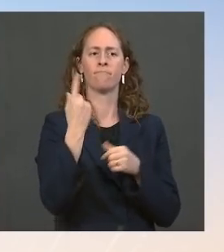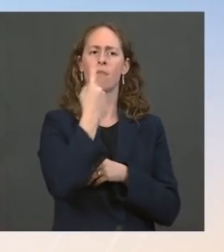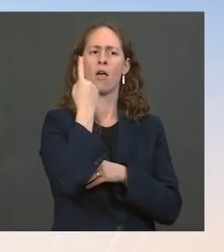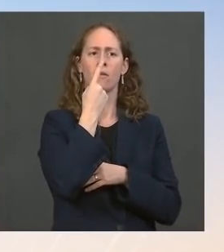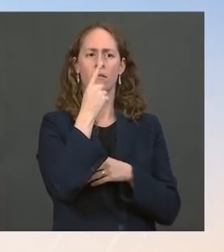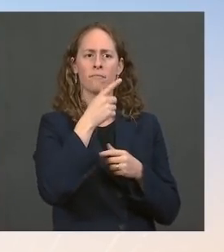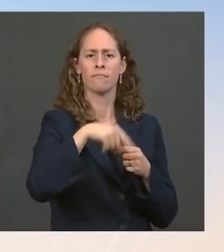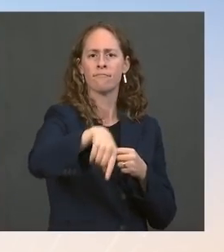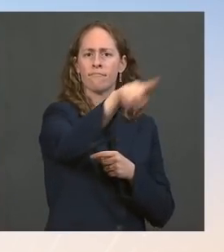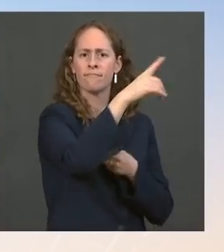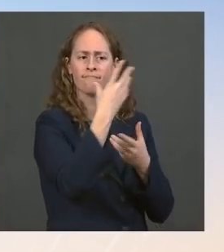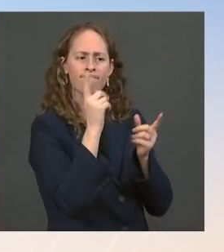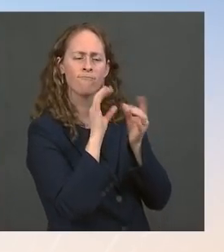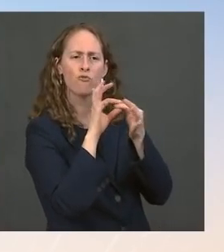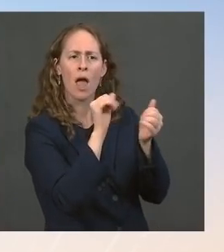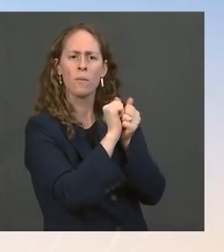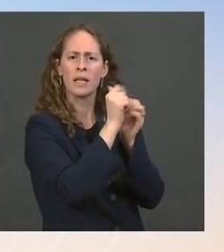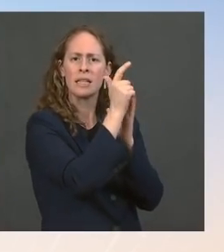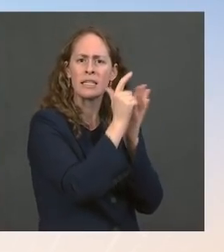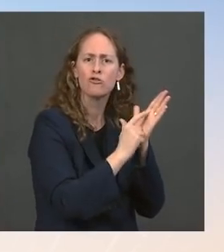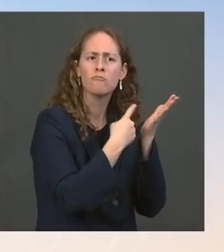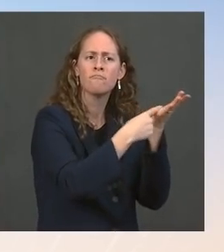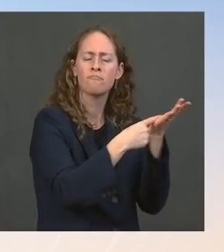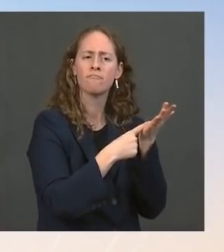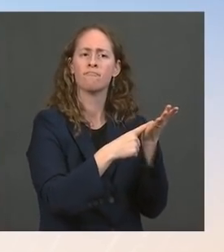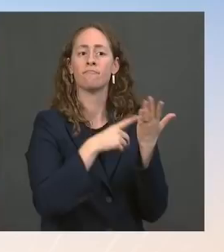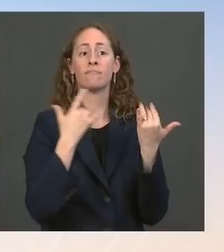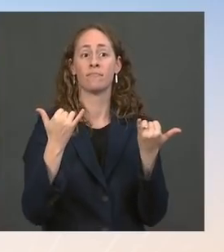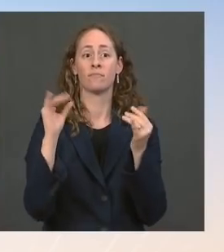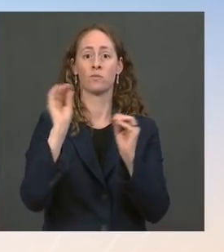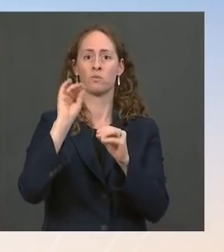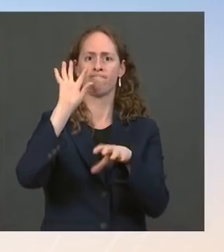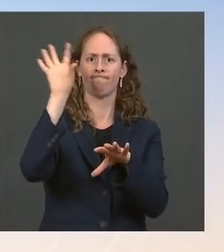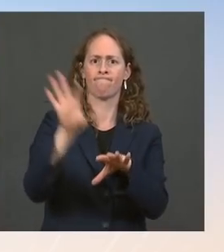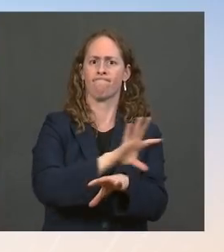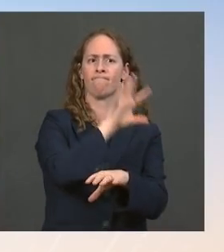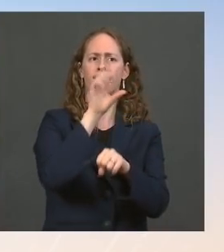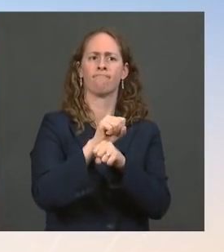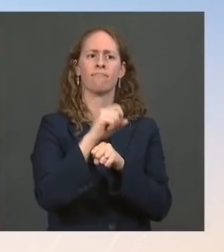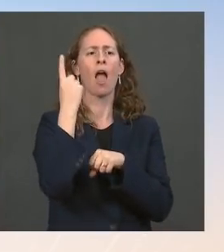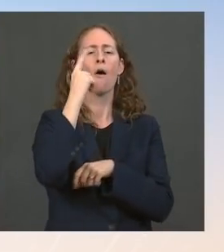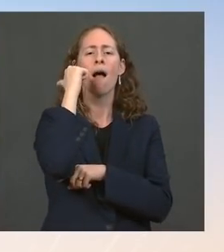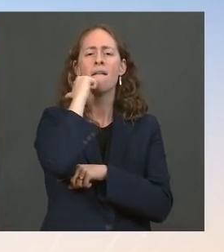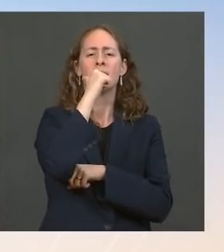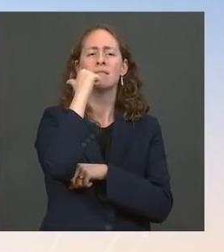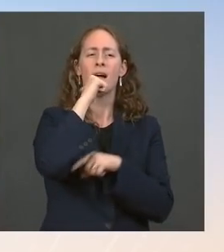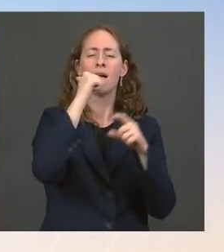legislation. So right now, I don't have anything on the books, but we're, again, deciding day by day. Go